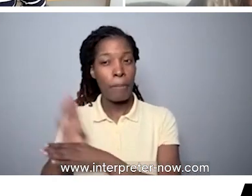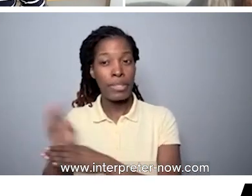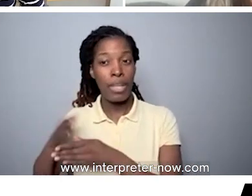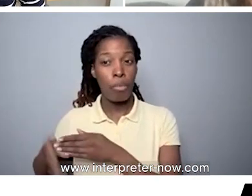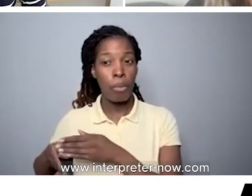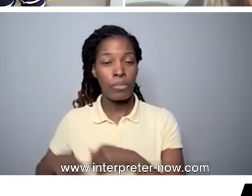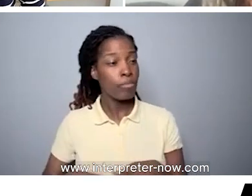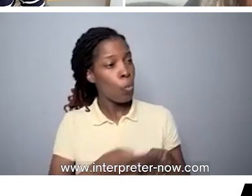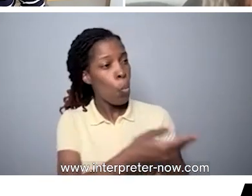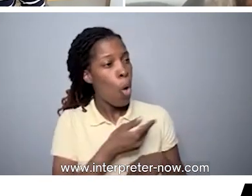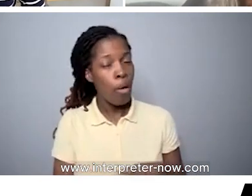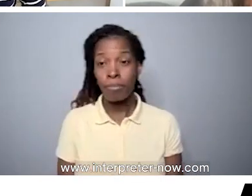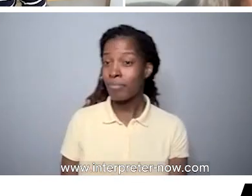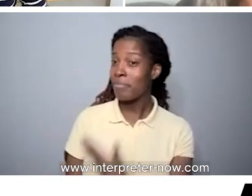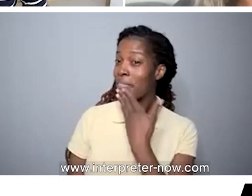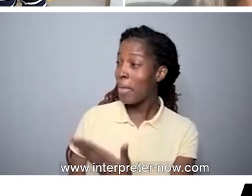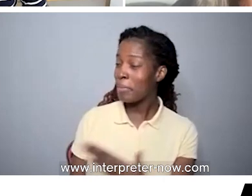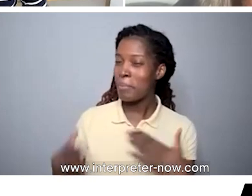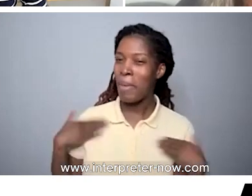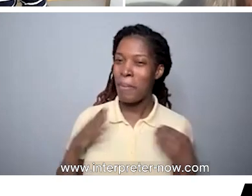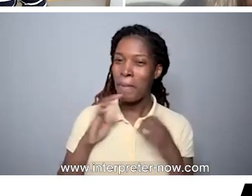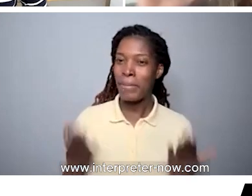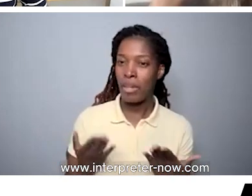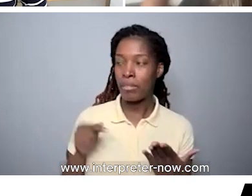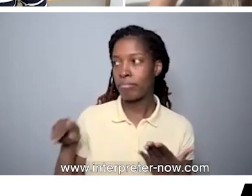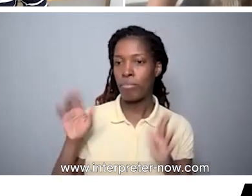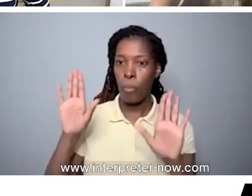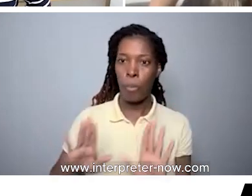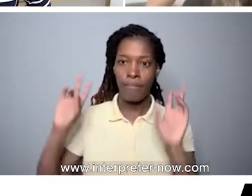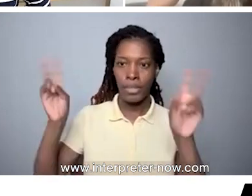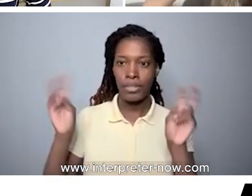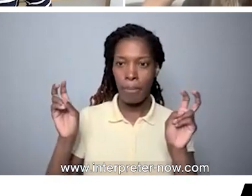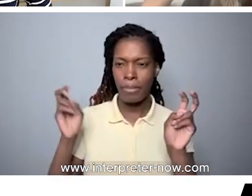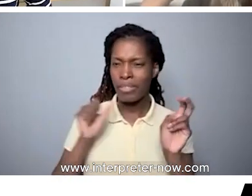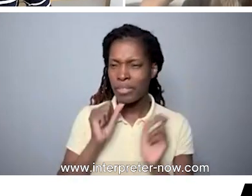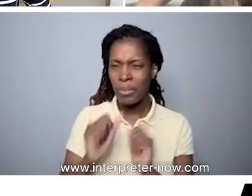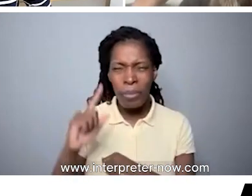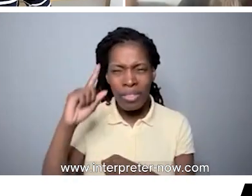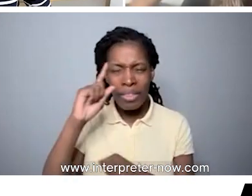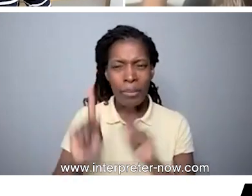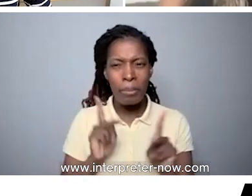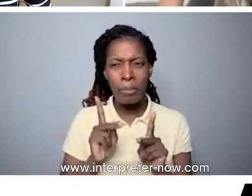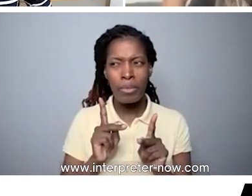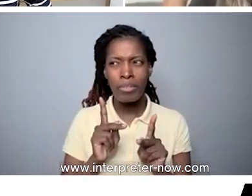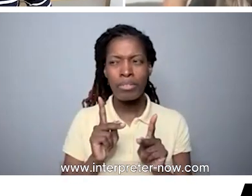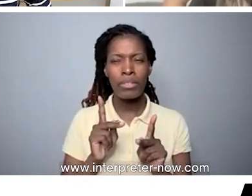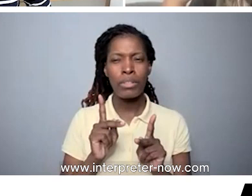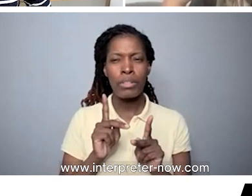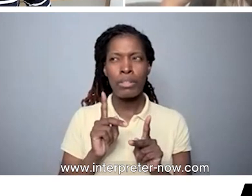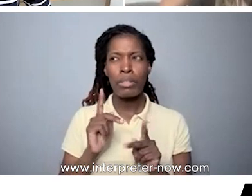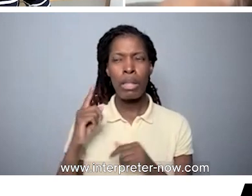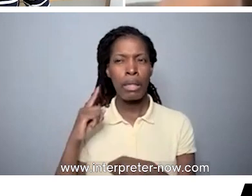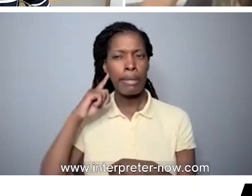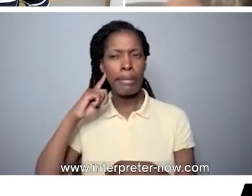here. And I also think this is a great topic because I don't think people really, like, I think people intuit that there